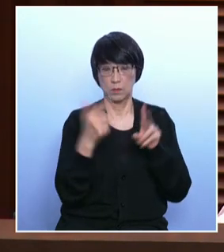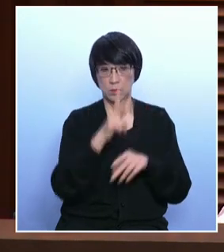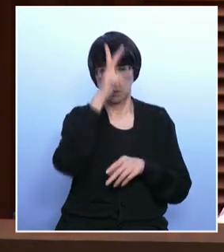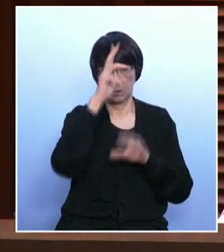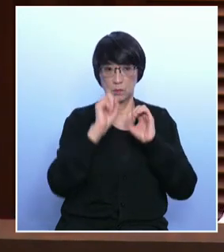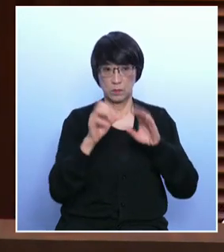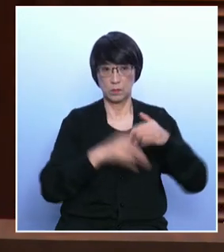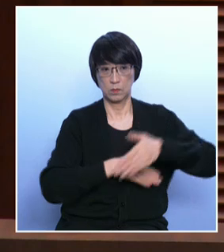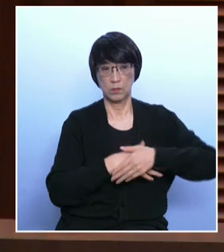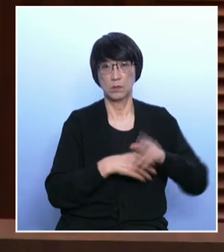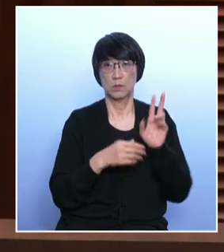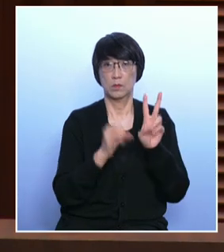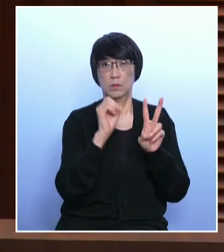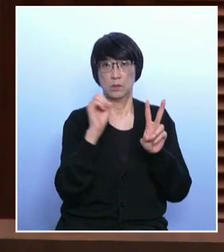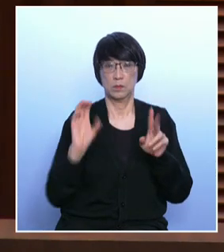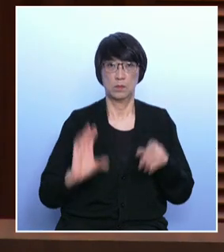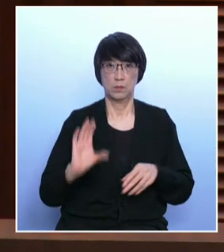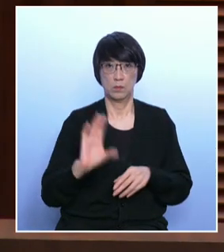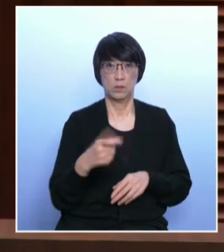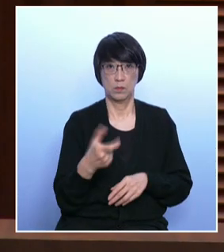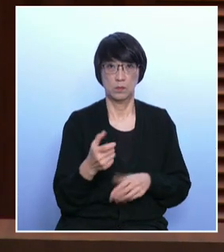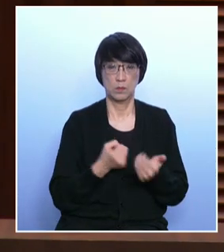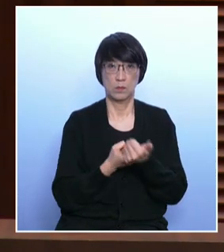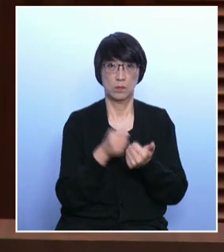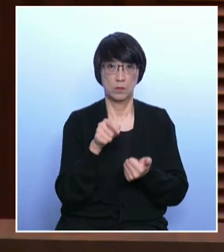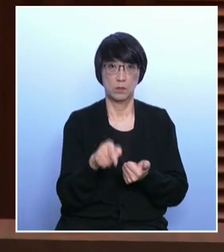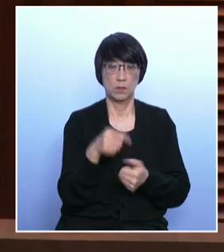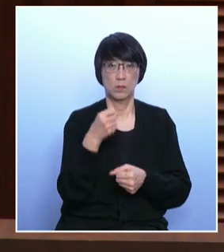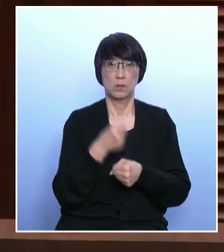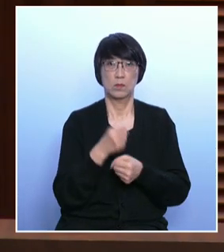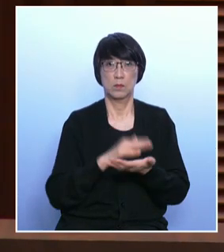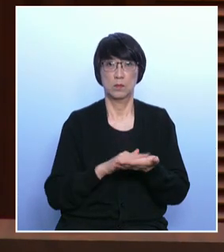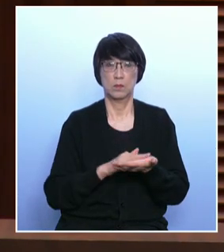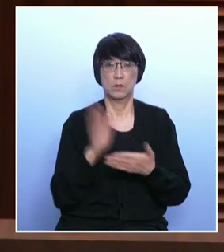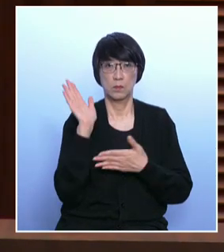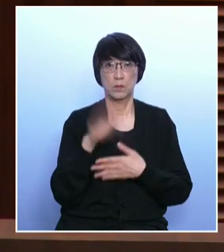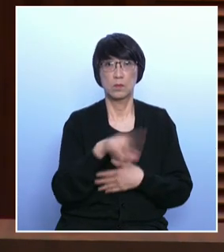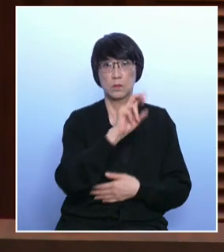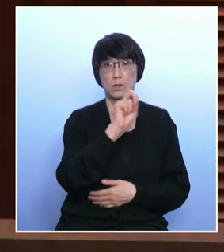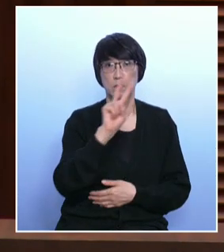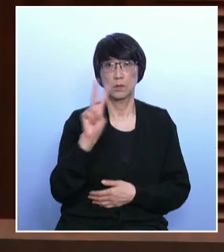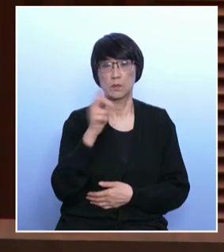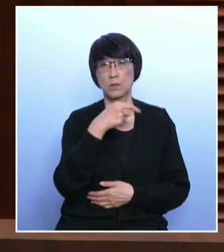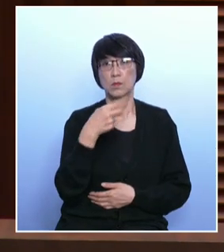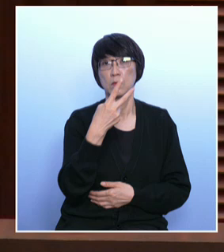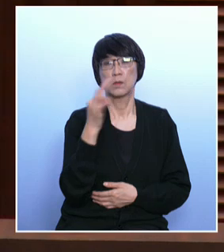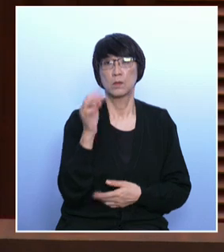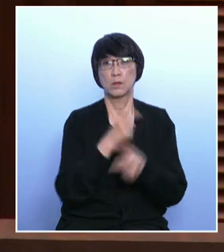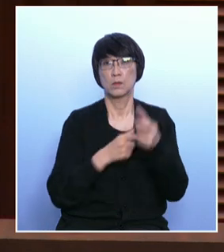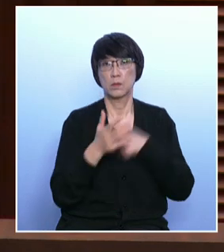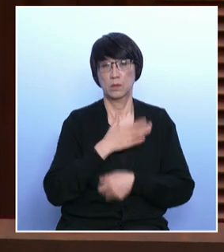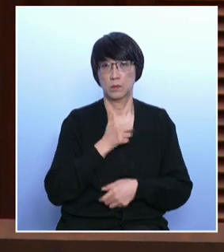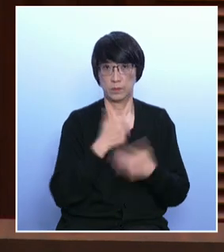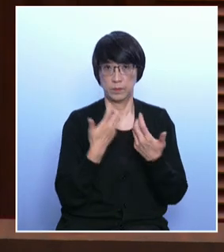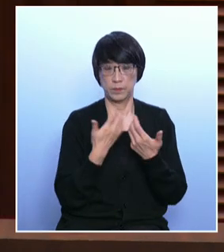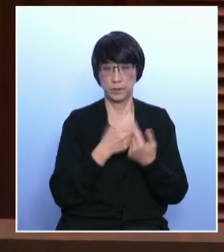Kong. So in 2018 policy address, $20 billion were set aside for this project. In